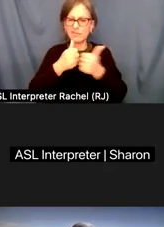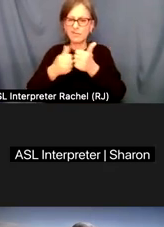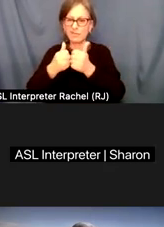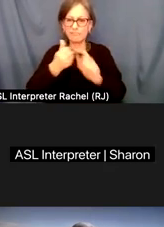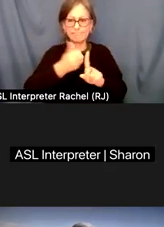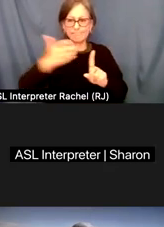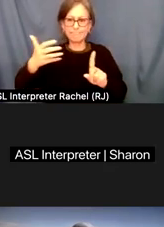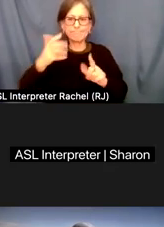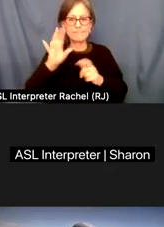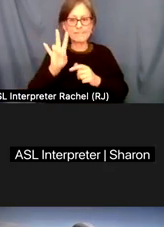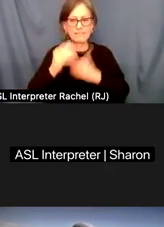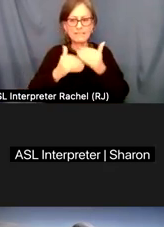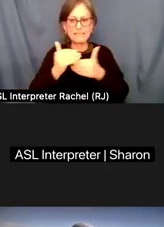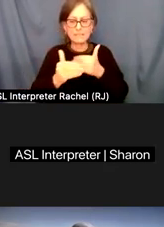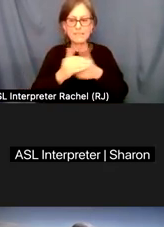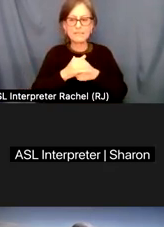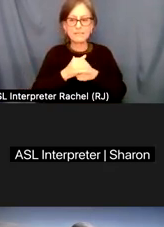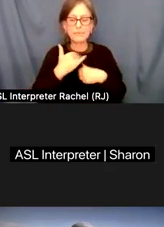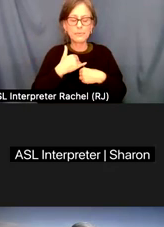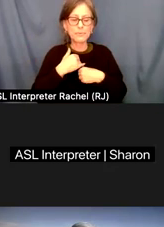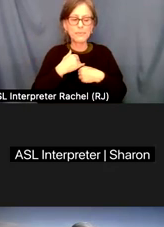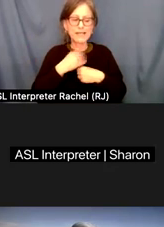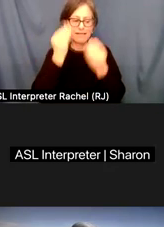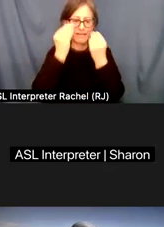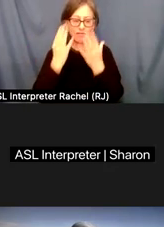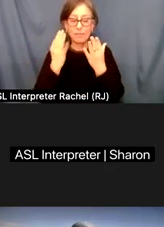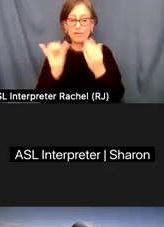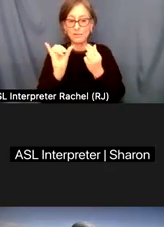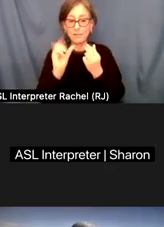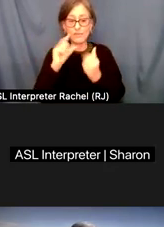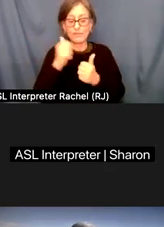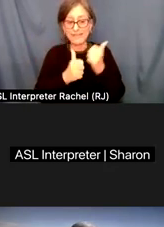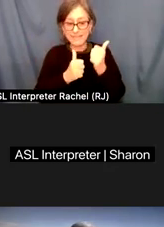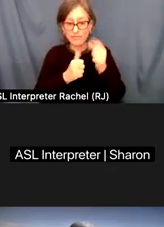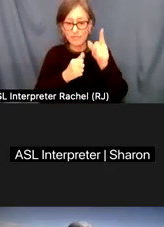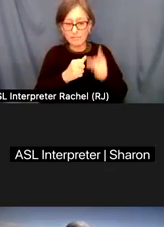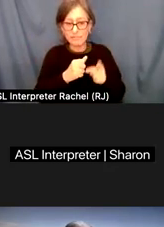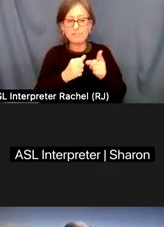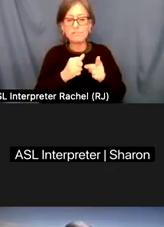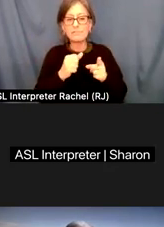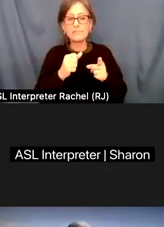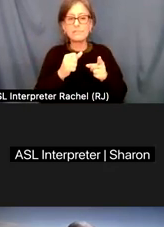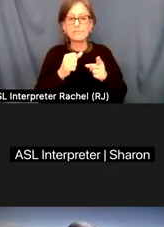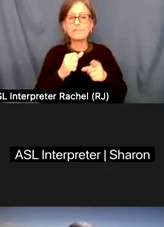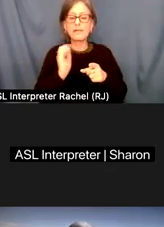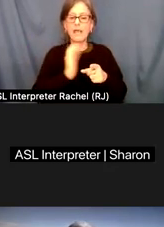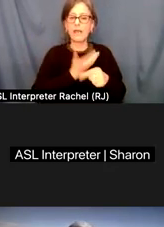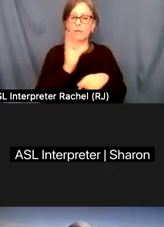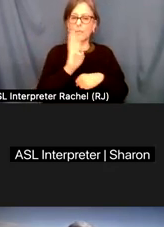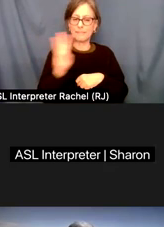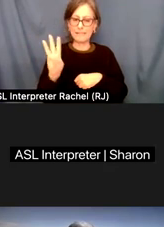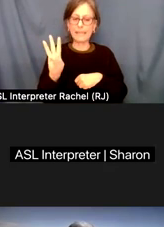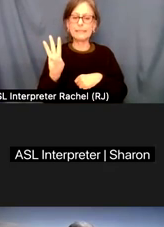steps. And of course, we have detailed information on each of these steps at earthquakecountry.org/7steps, and then